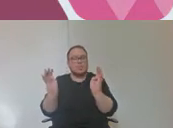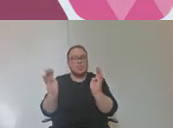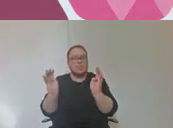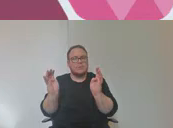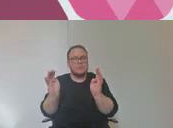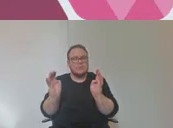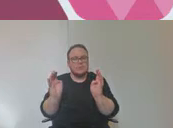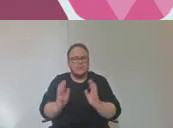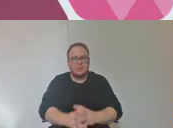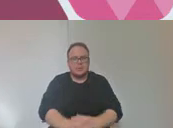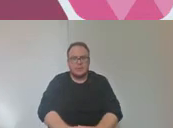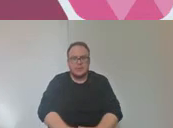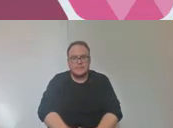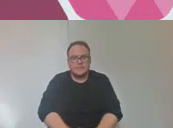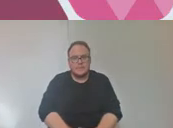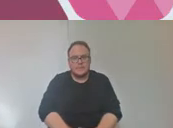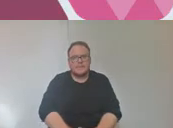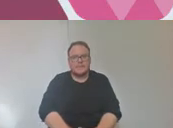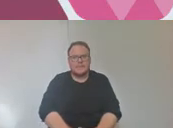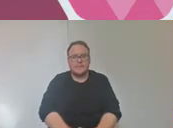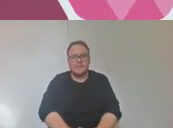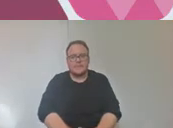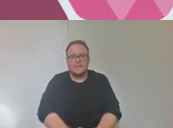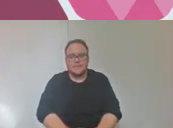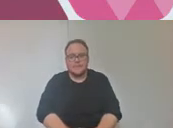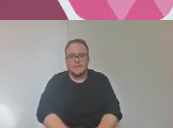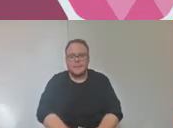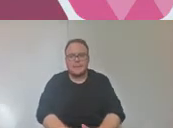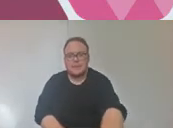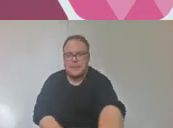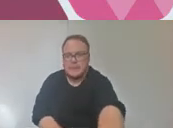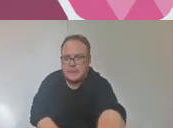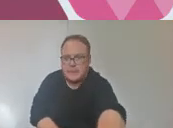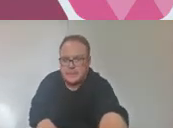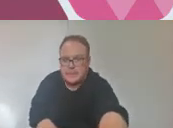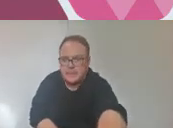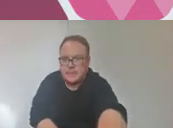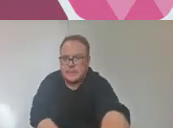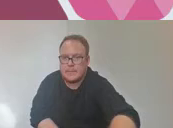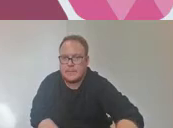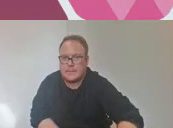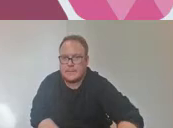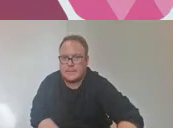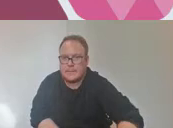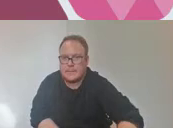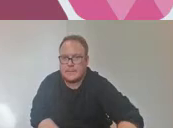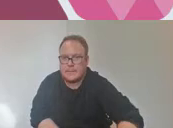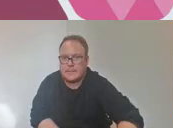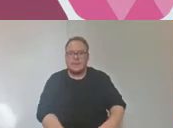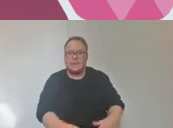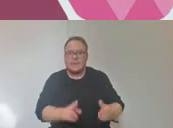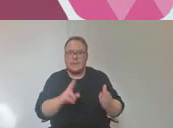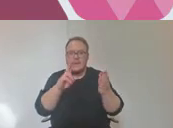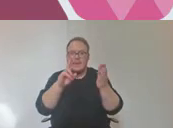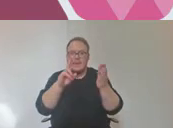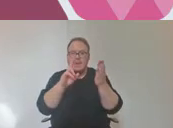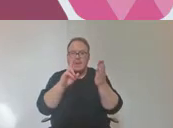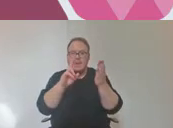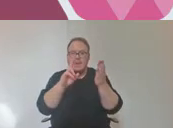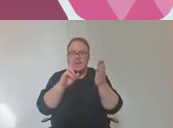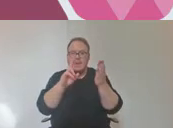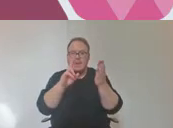in? Thanks, Alison. I'm Nikki Harkness. I'm Managing Director for the South East locality. Hi, Derek. I